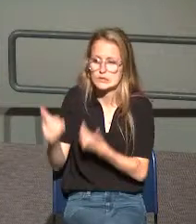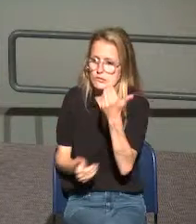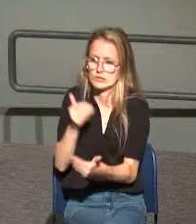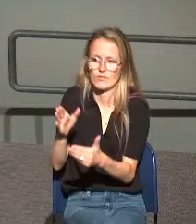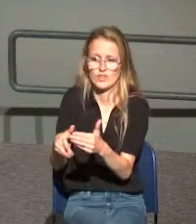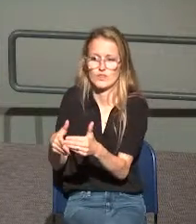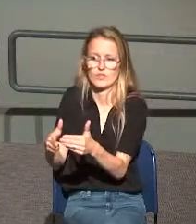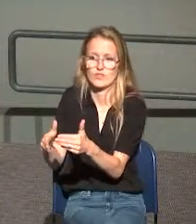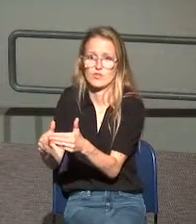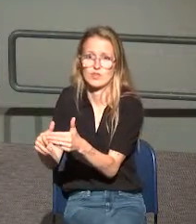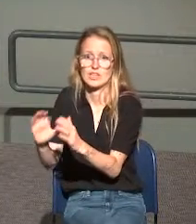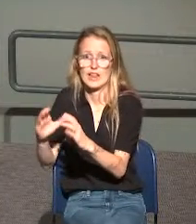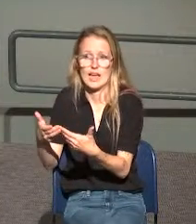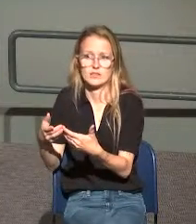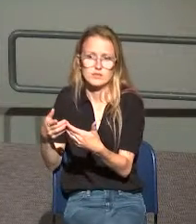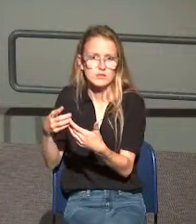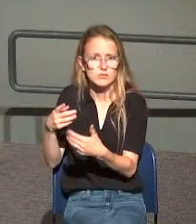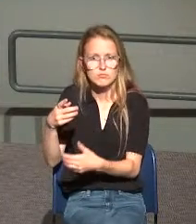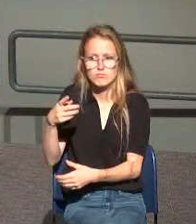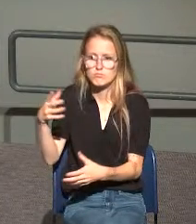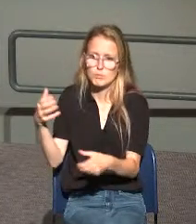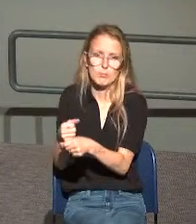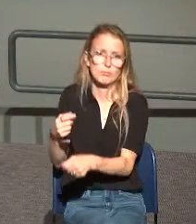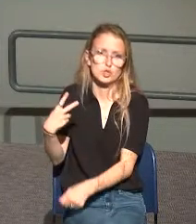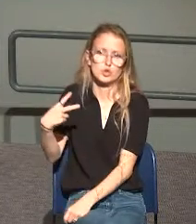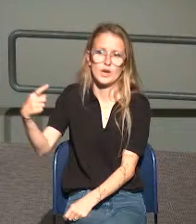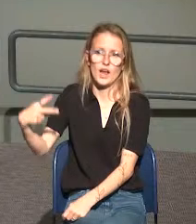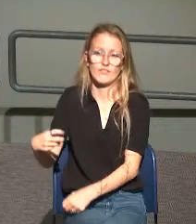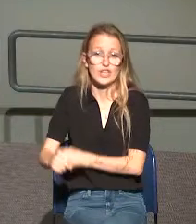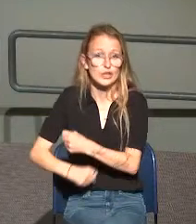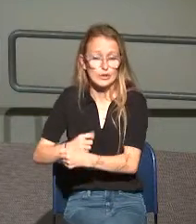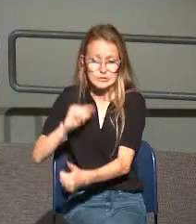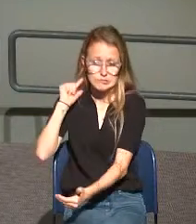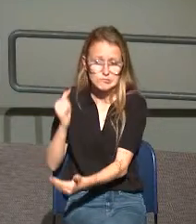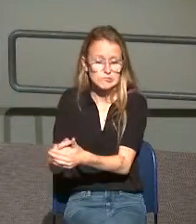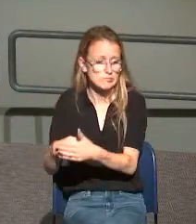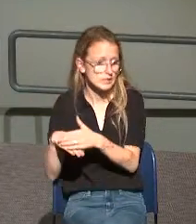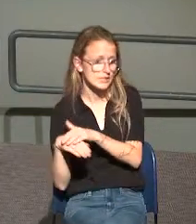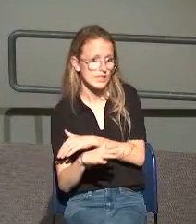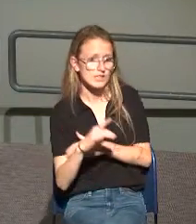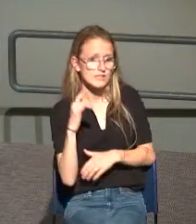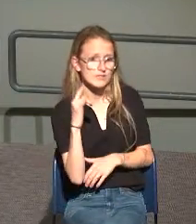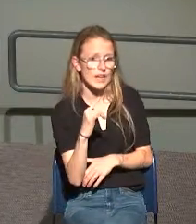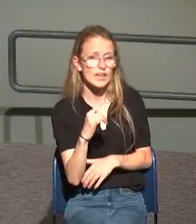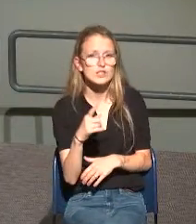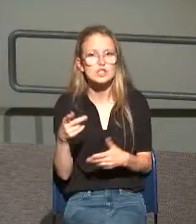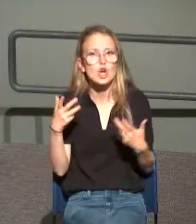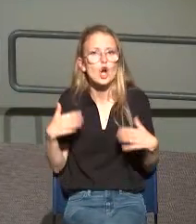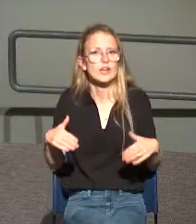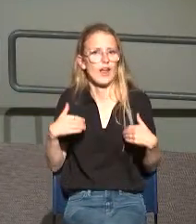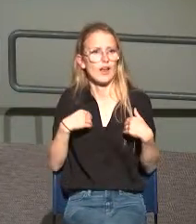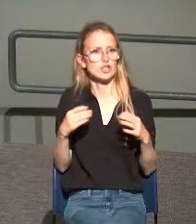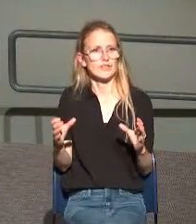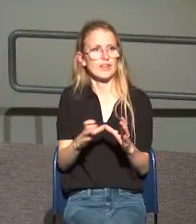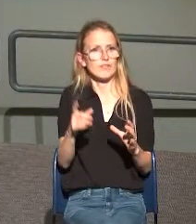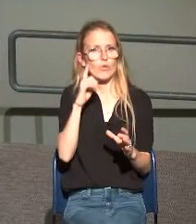in 2.5 years so she could graduate. She was already a certificated flight